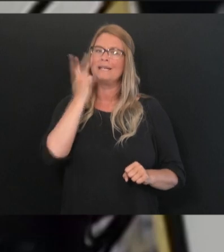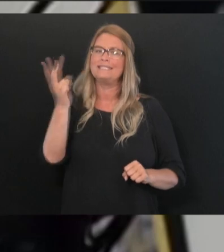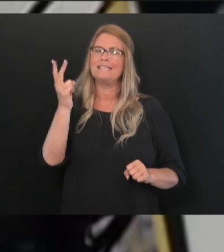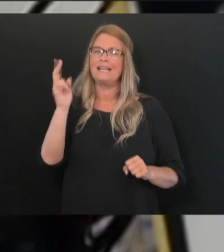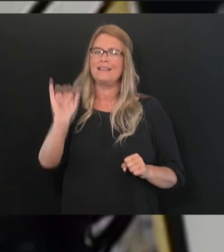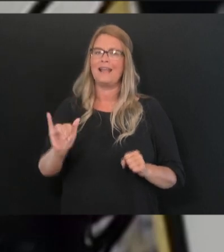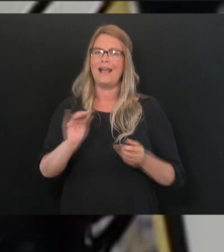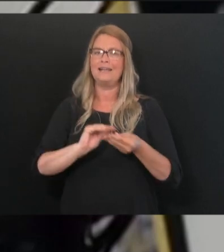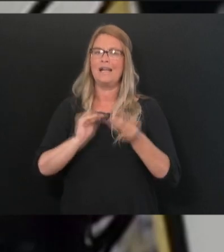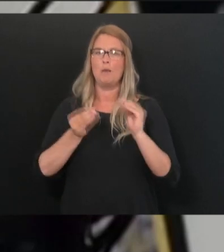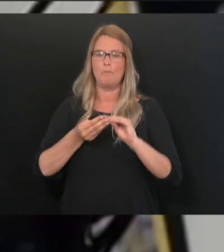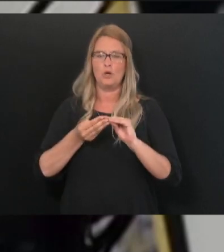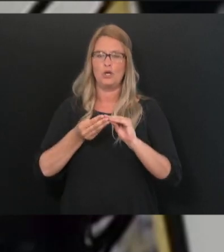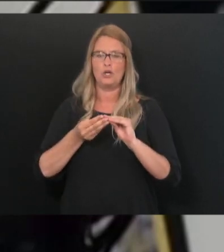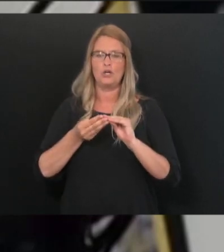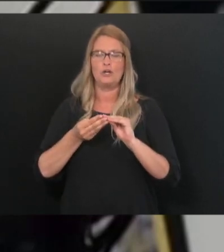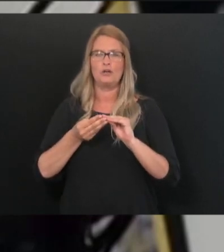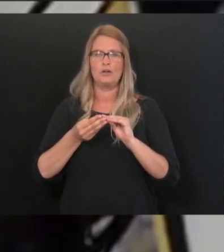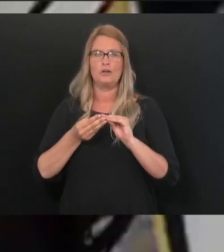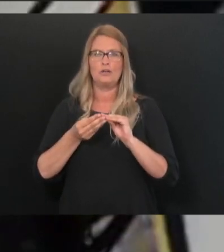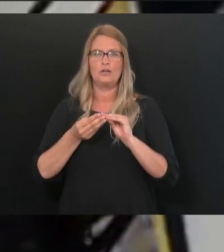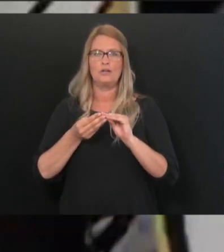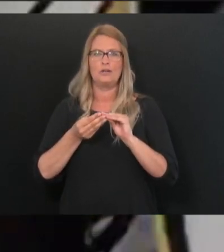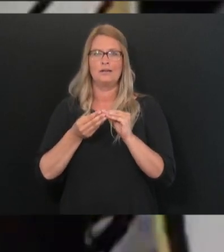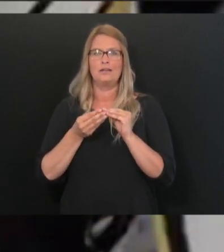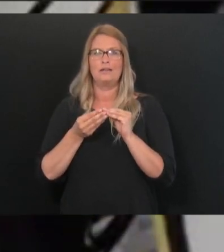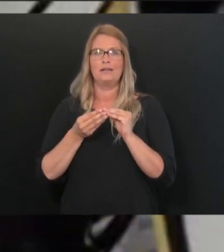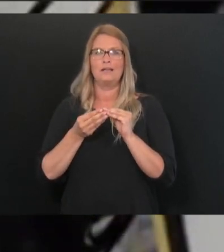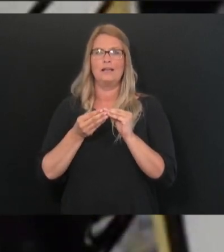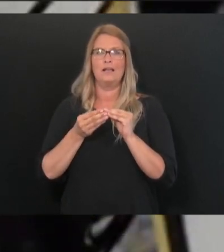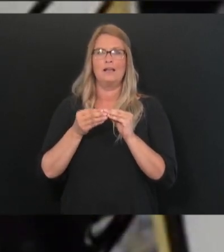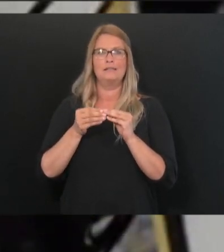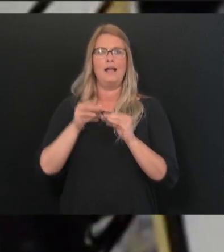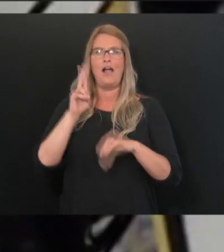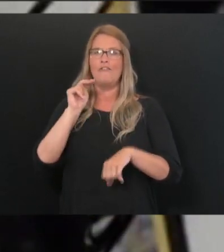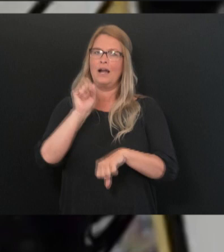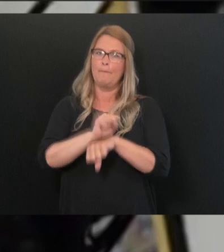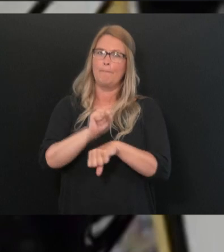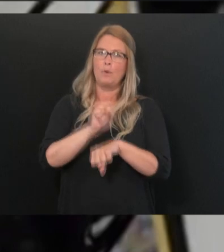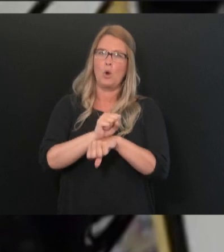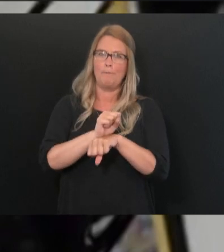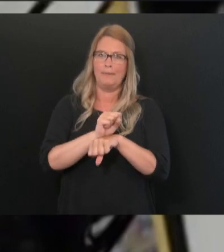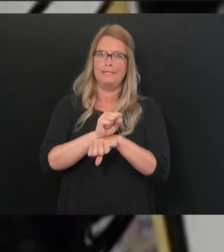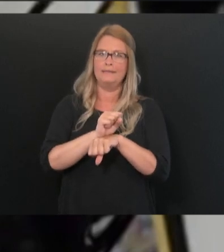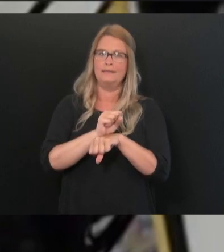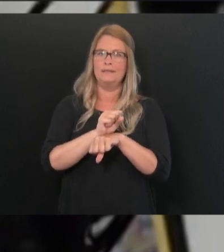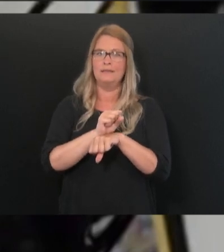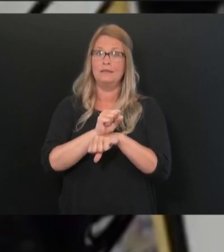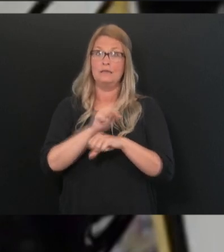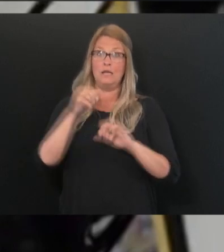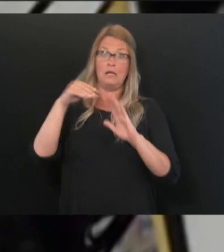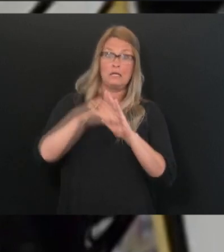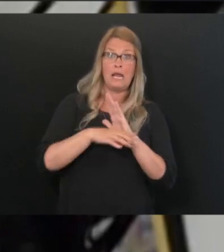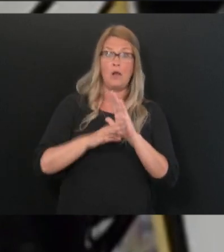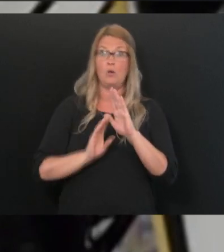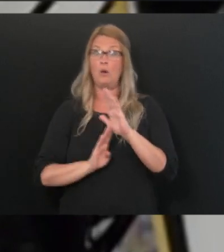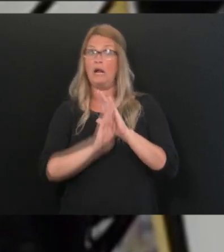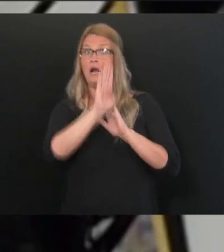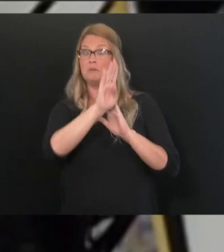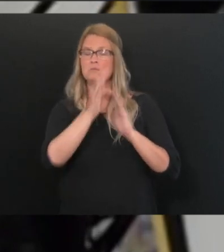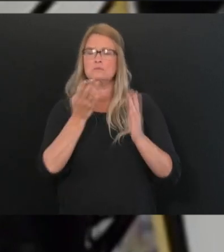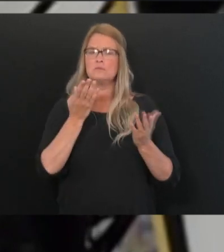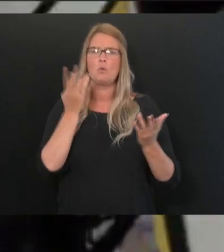have any indicators of where we see unemployment going as far as